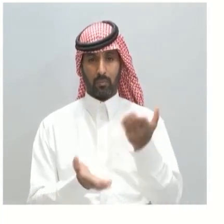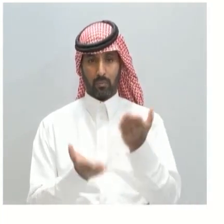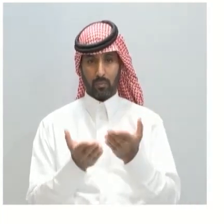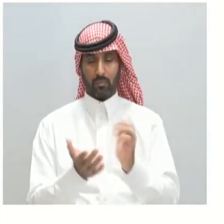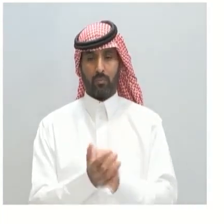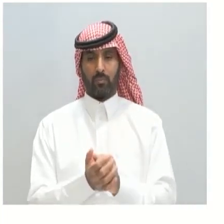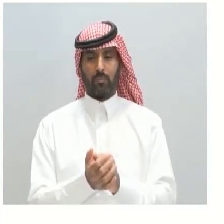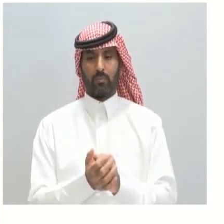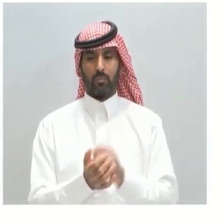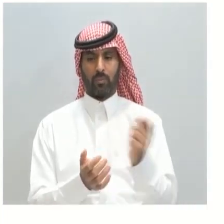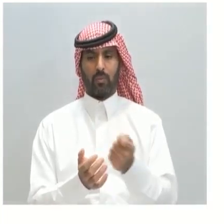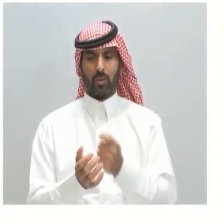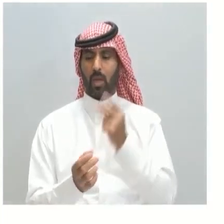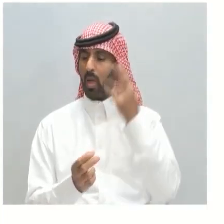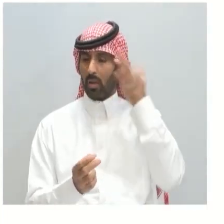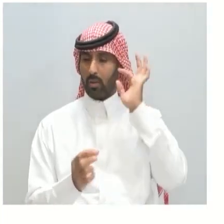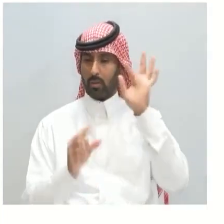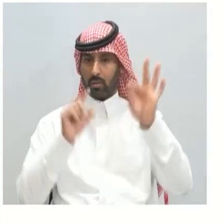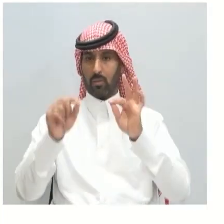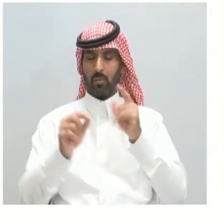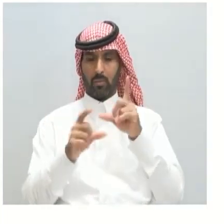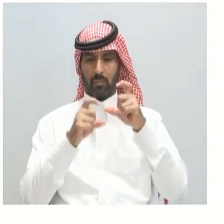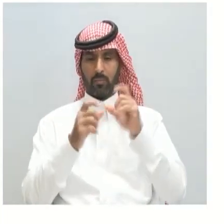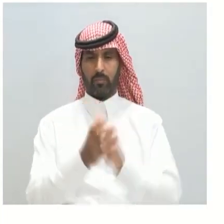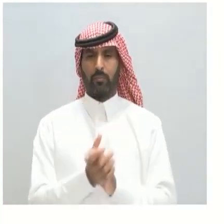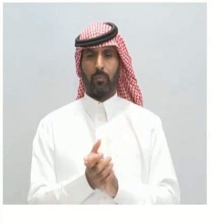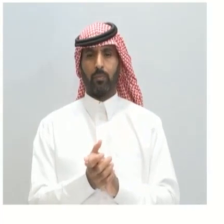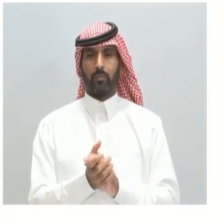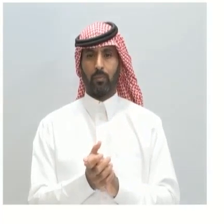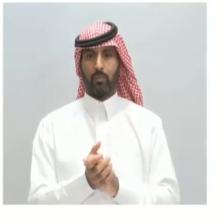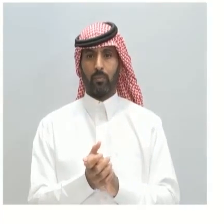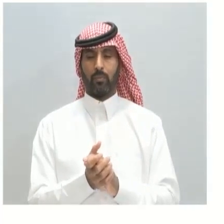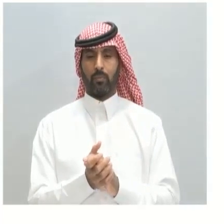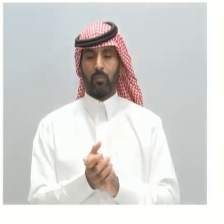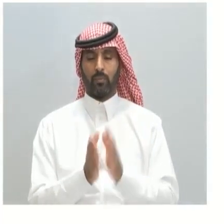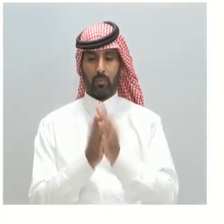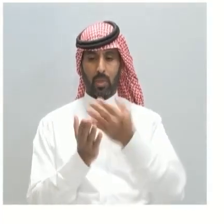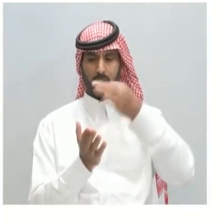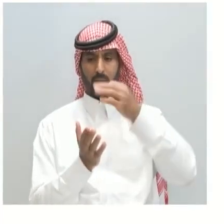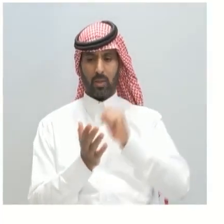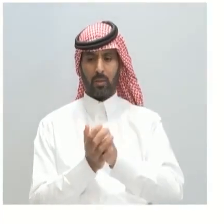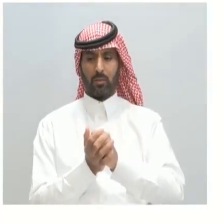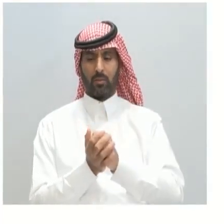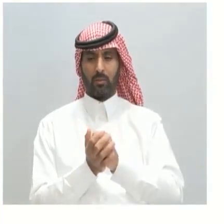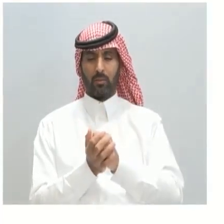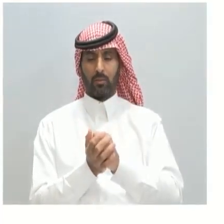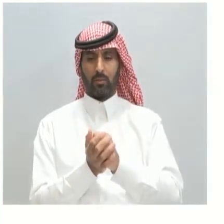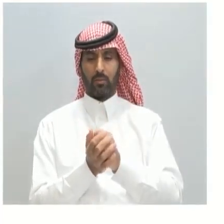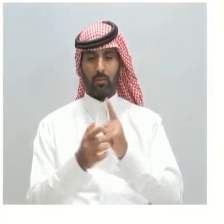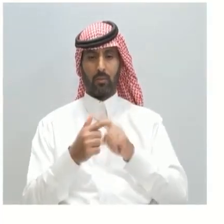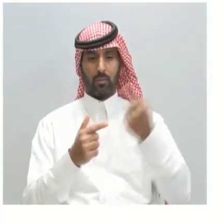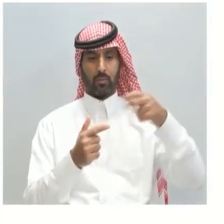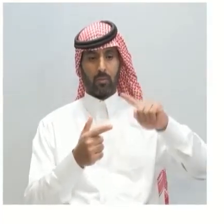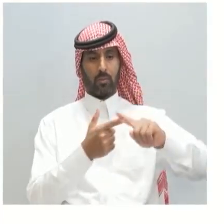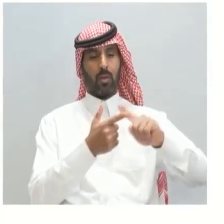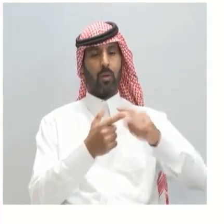So write any story about the picture on page 9 and use get plus the adjective, get plus the